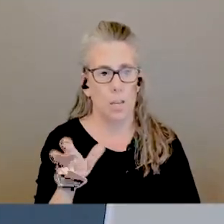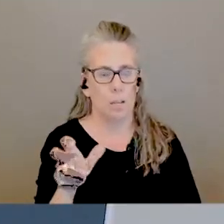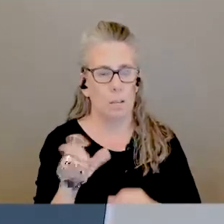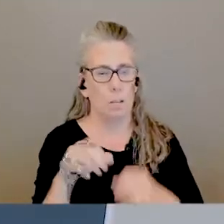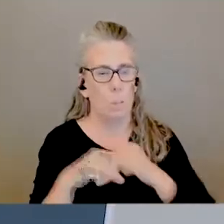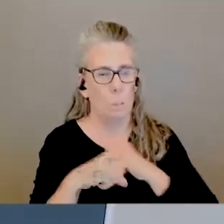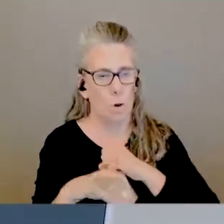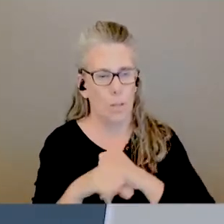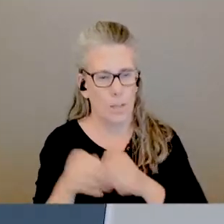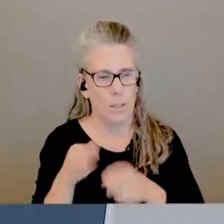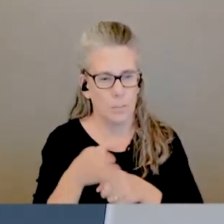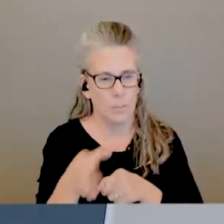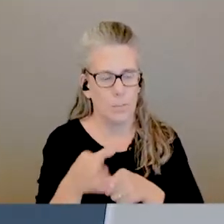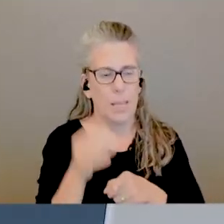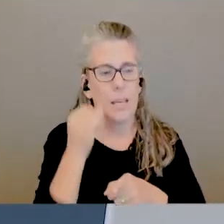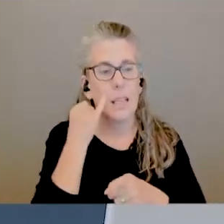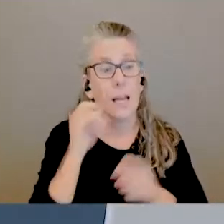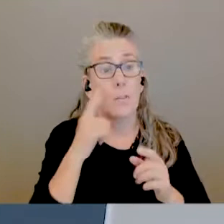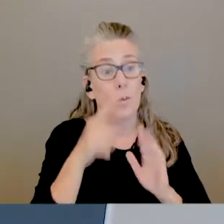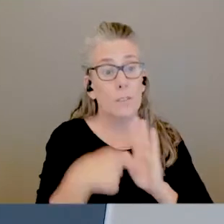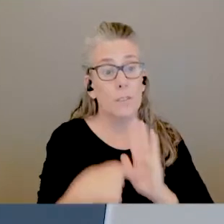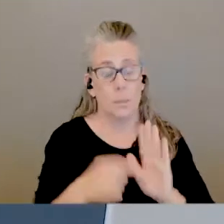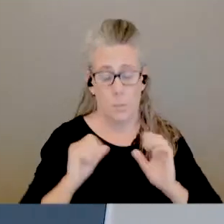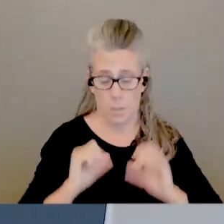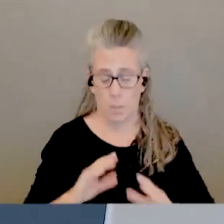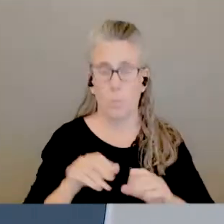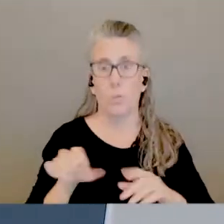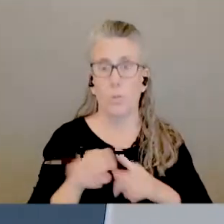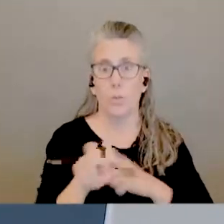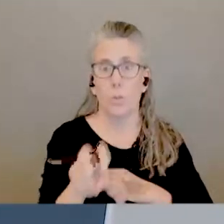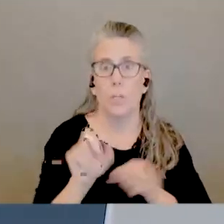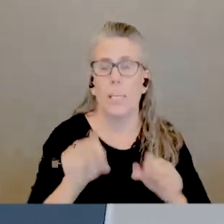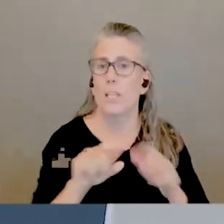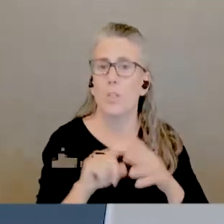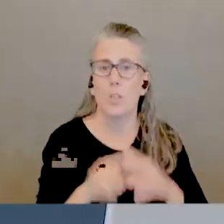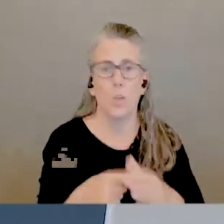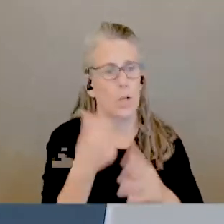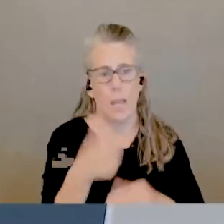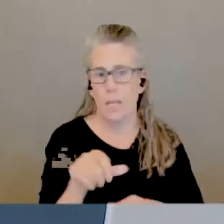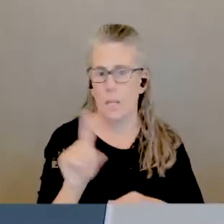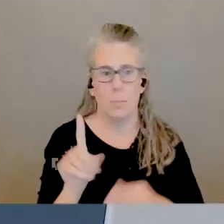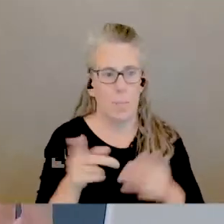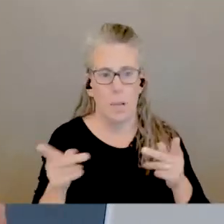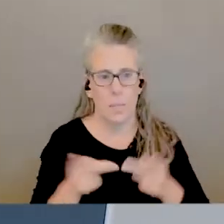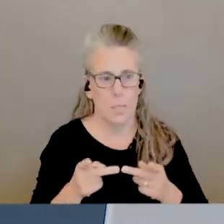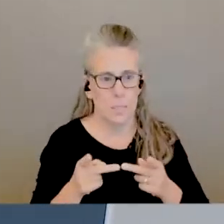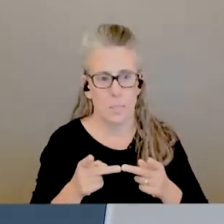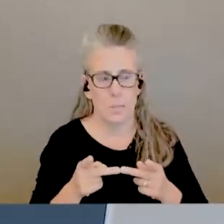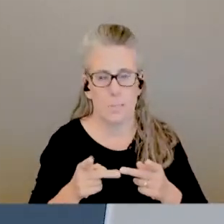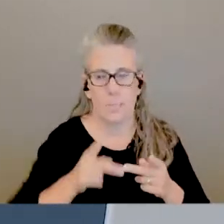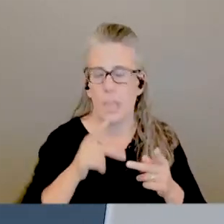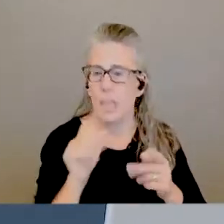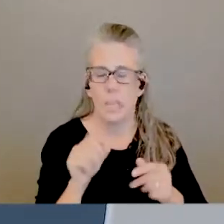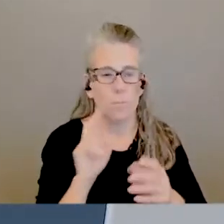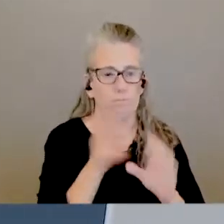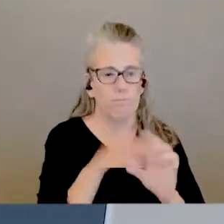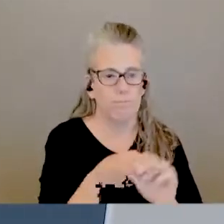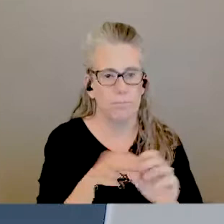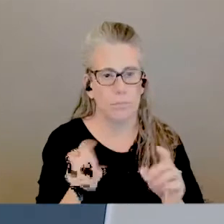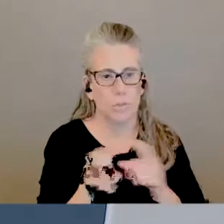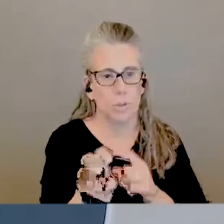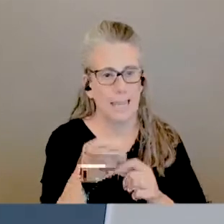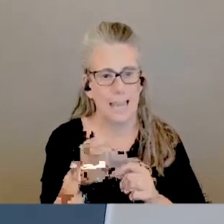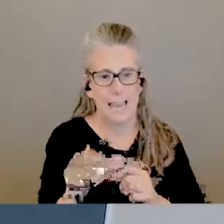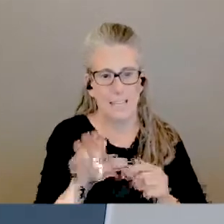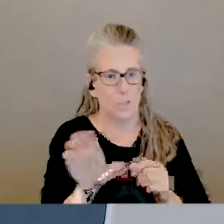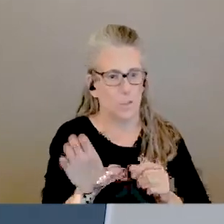a customer journey could start anywhere. They could be anywhere in their purchase journey, and they could be going through this journey on any channel, whether it's mobile,